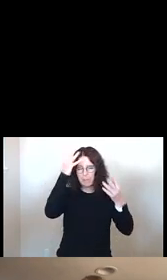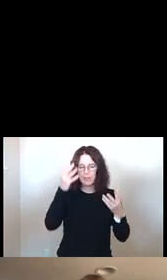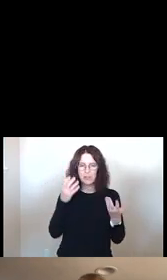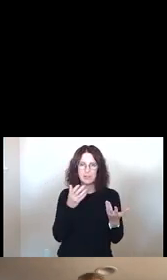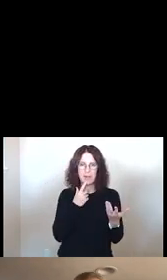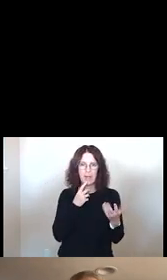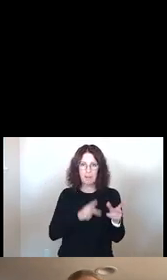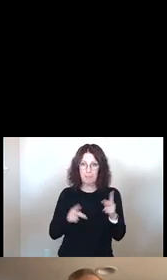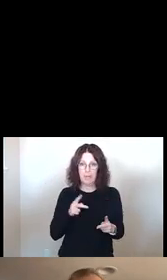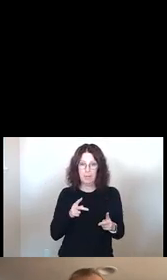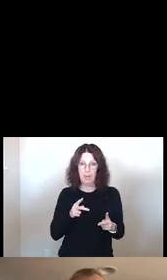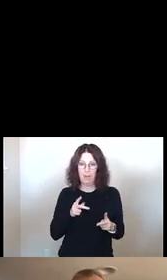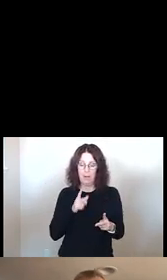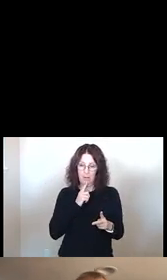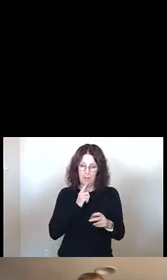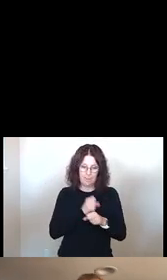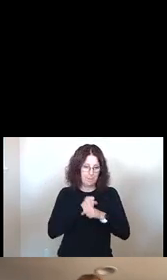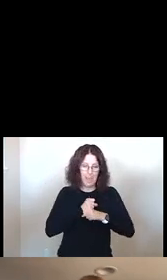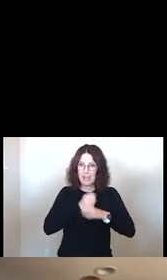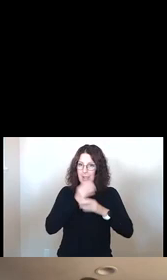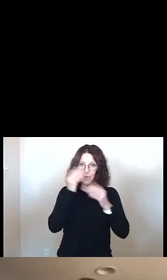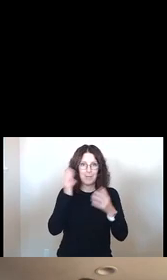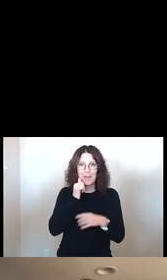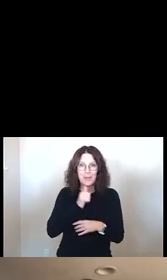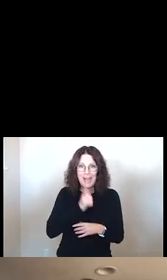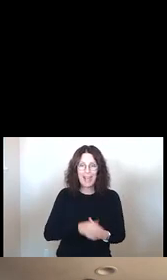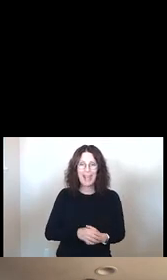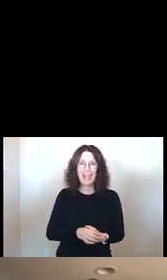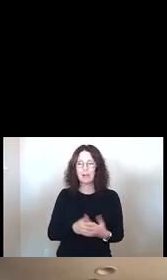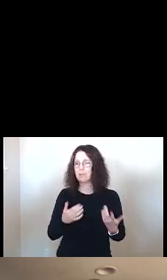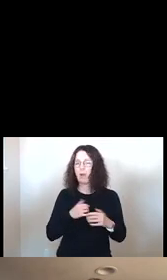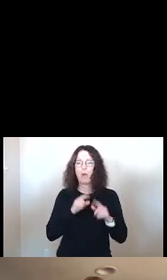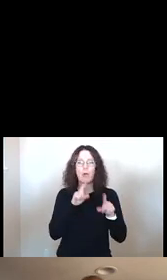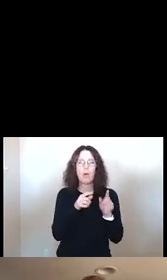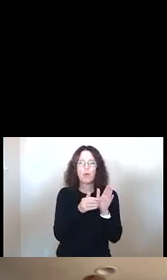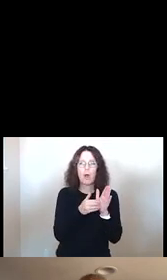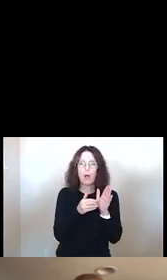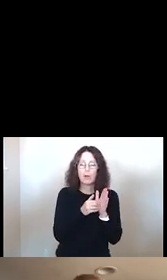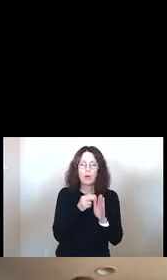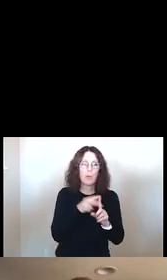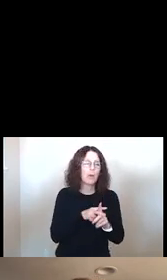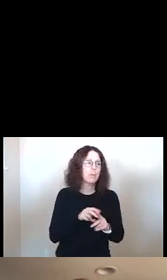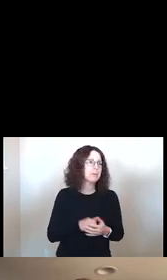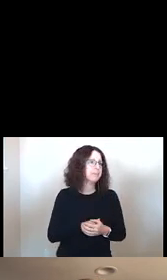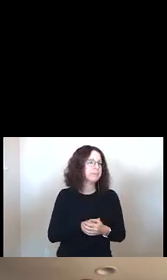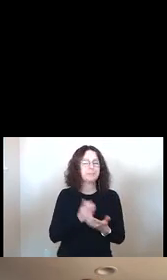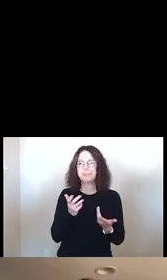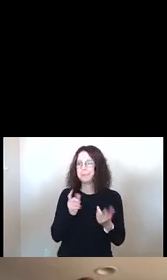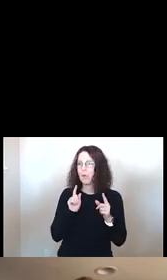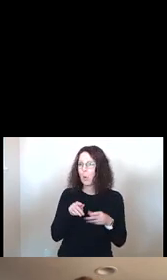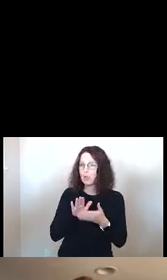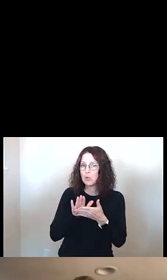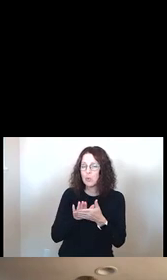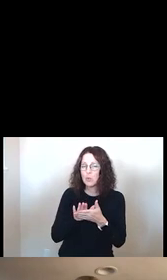collectively generate every day by going to doctors, by making educational choices like you guys are making right